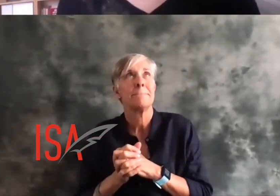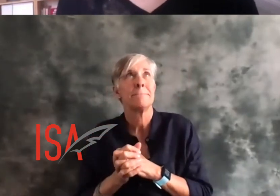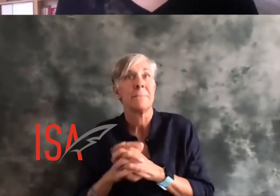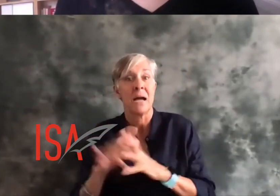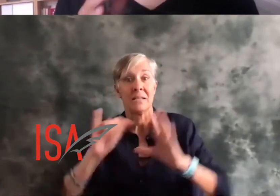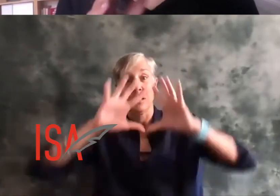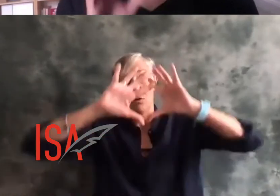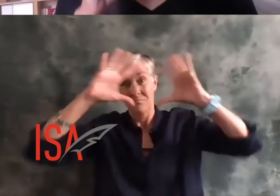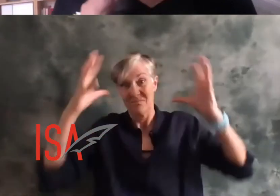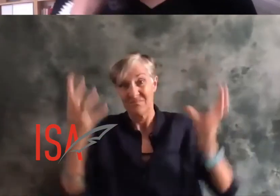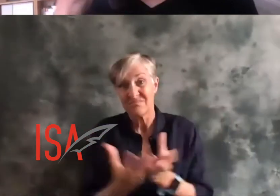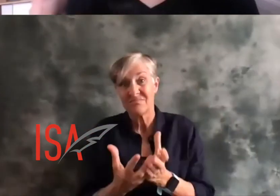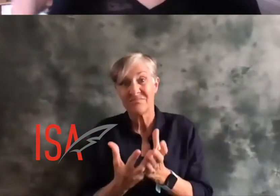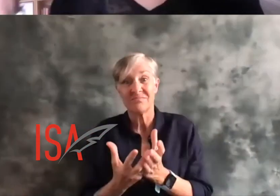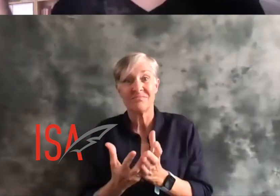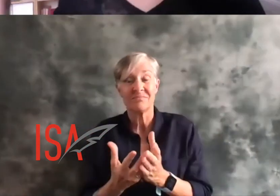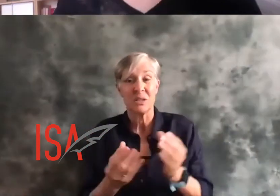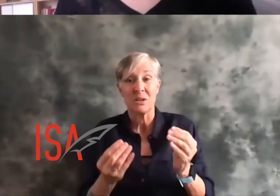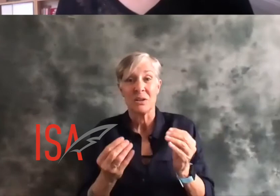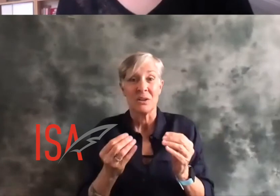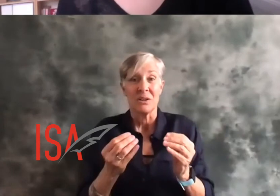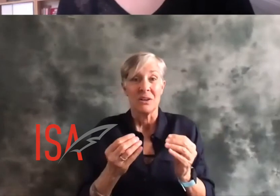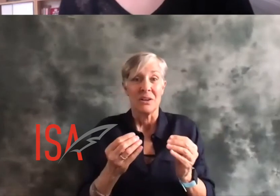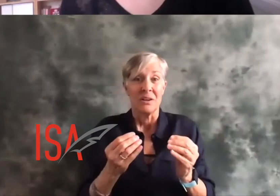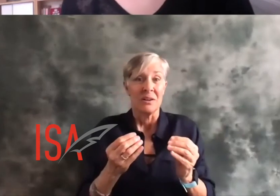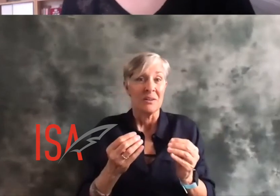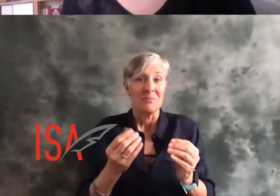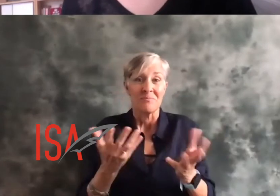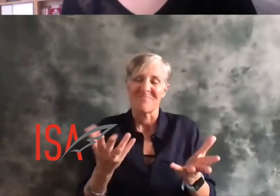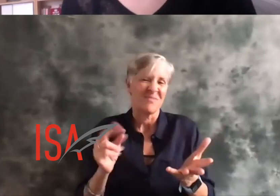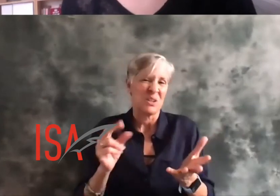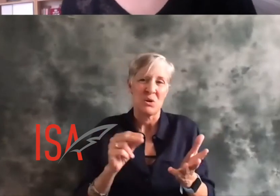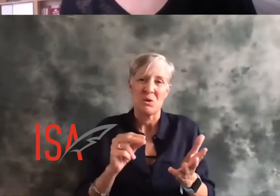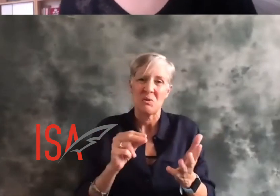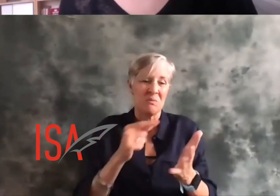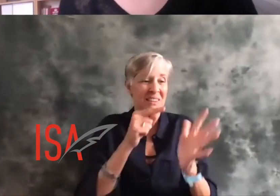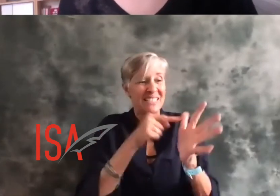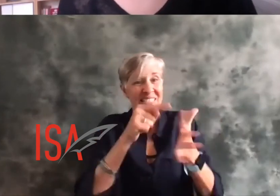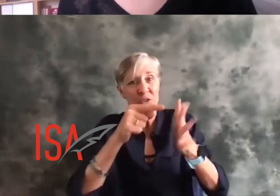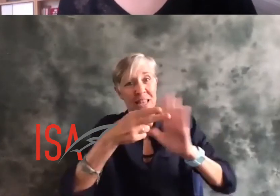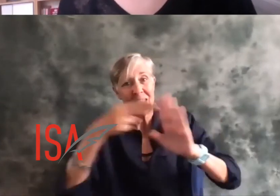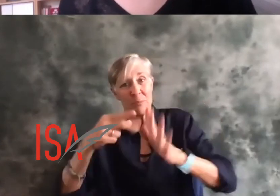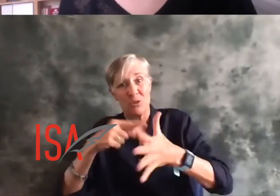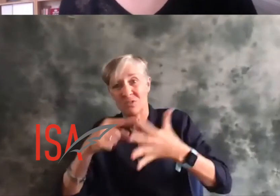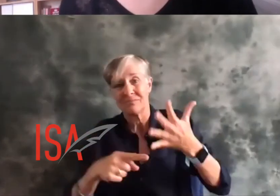as a whole, or more than one part of me at a time, no.